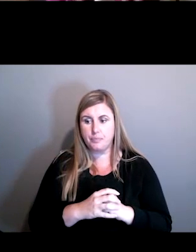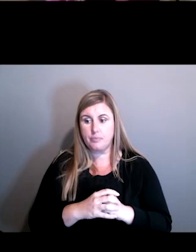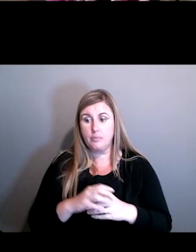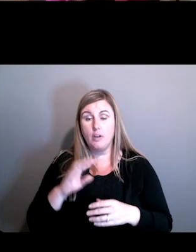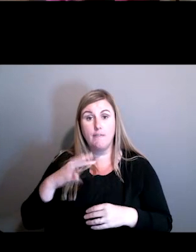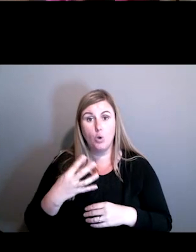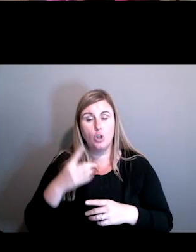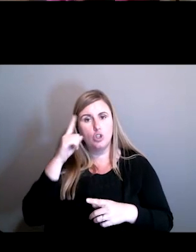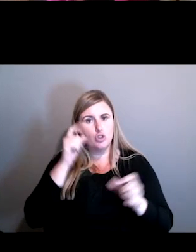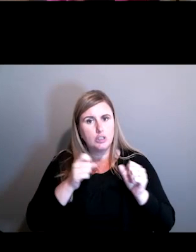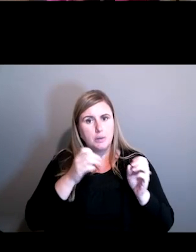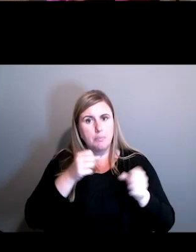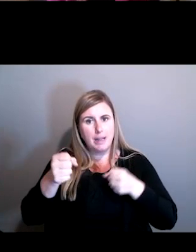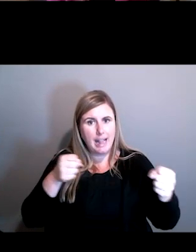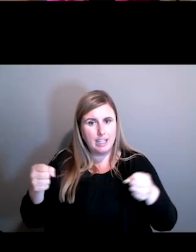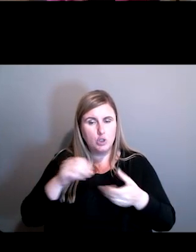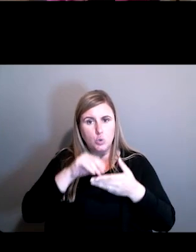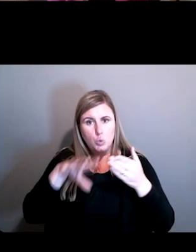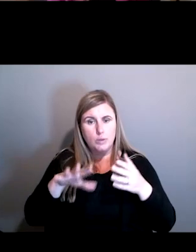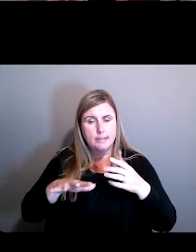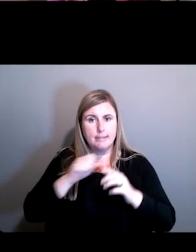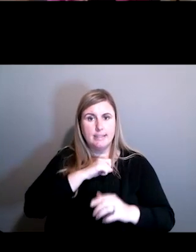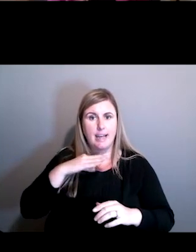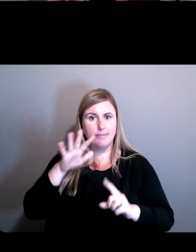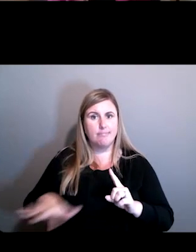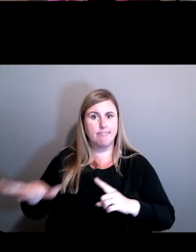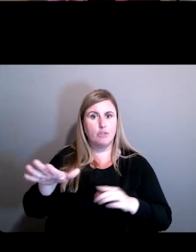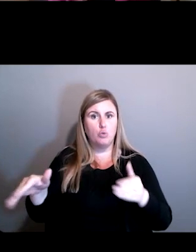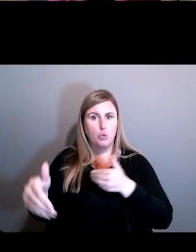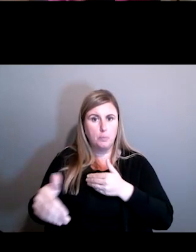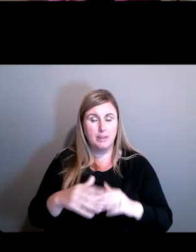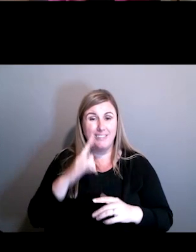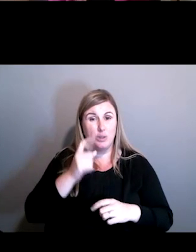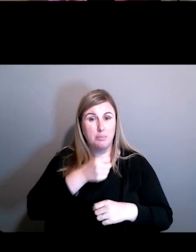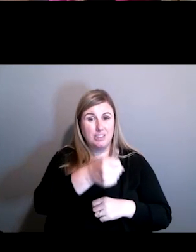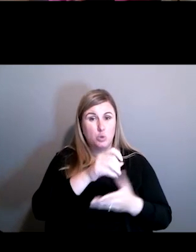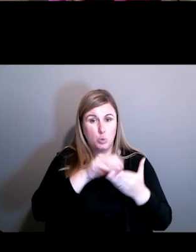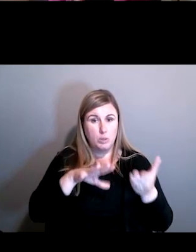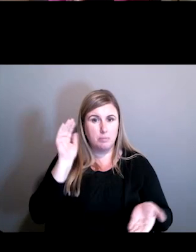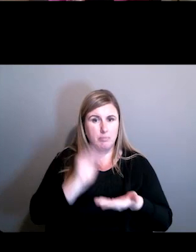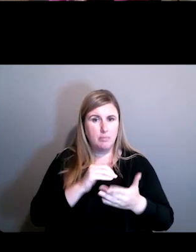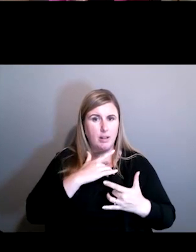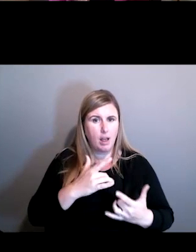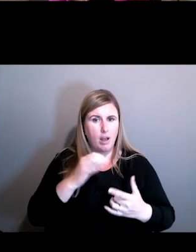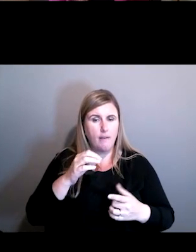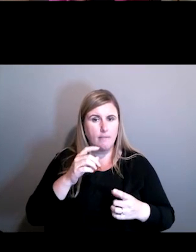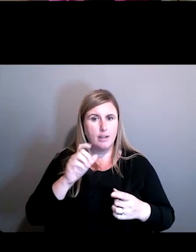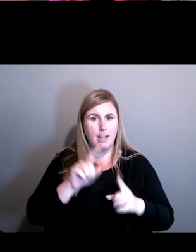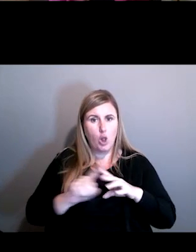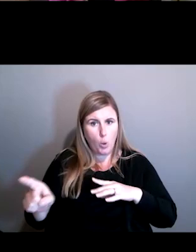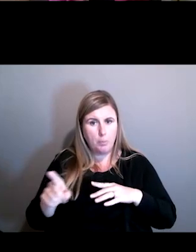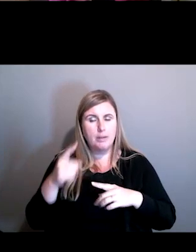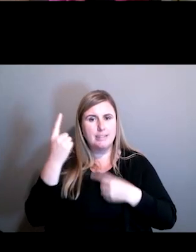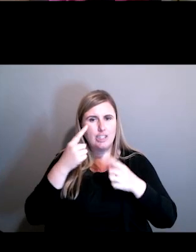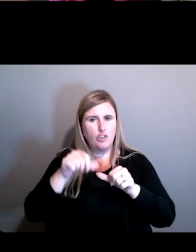4, strategically place students and staff throughout the room. If you need to position a student to minimize the likelihood of eloping, consider the